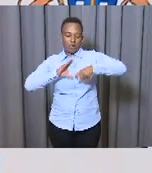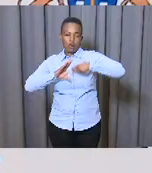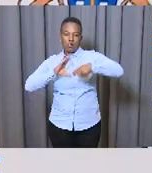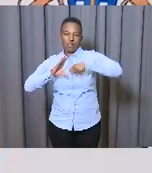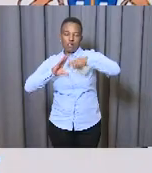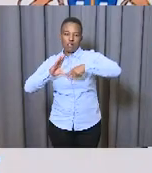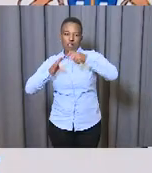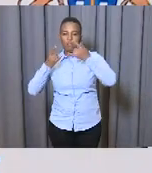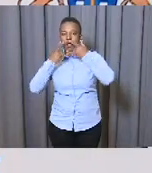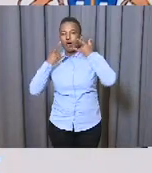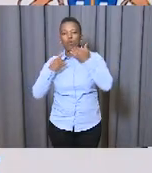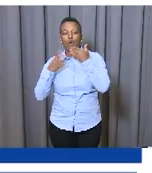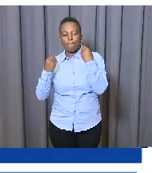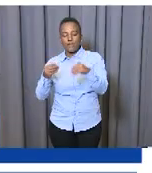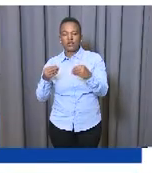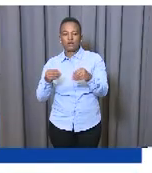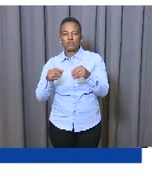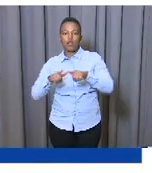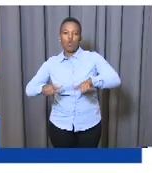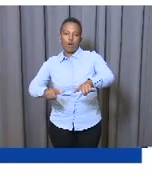township businesses locally.